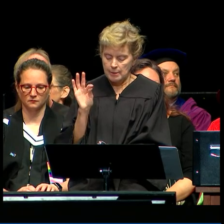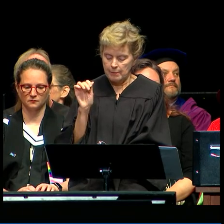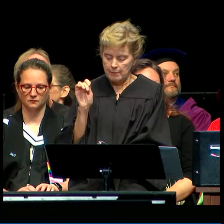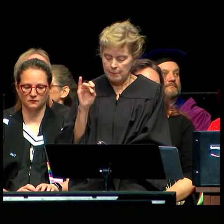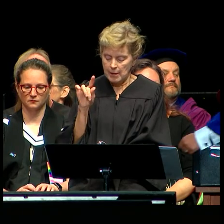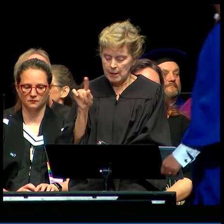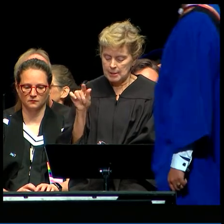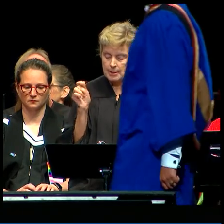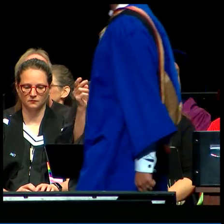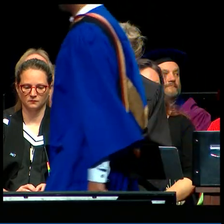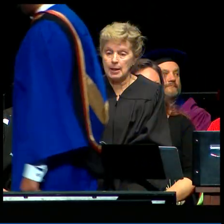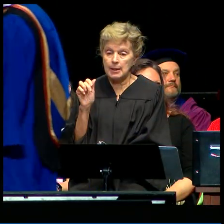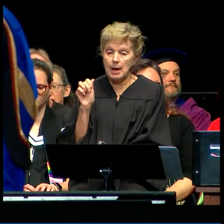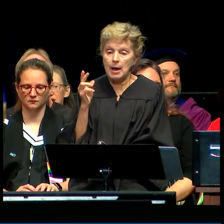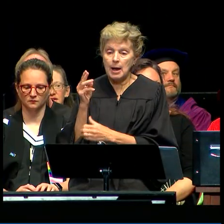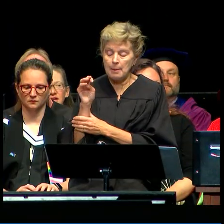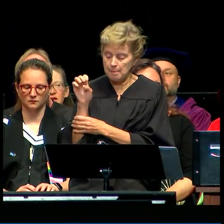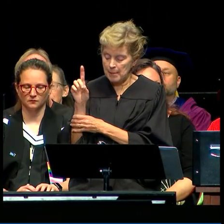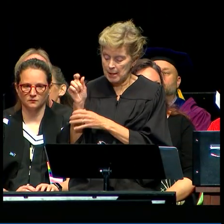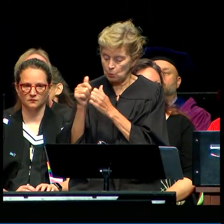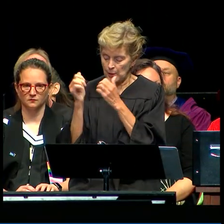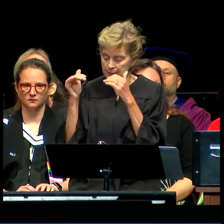Faizan Ahmed, with distinction.